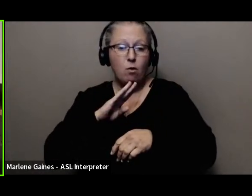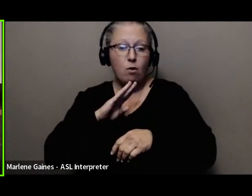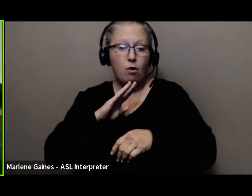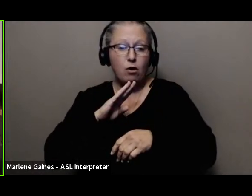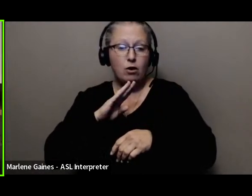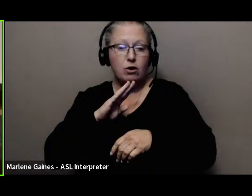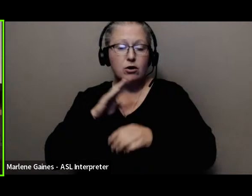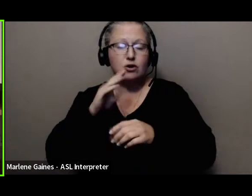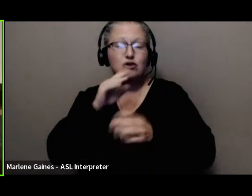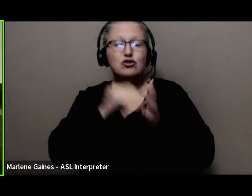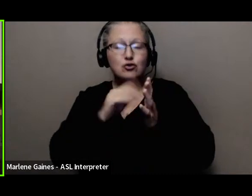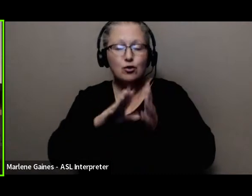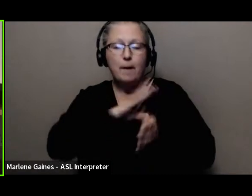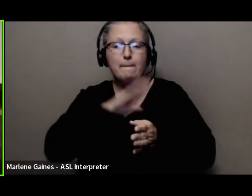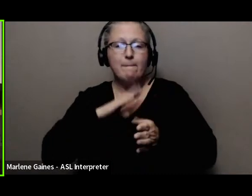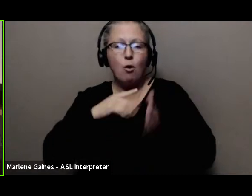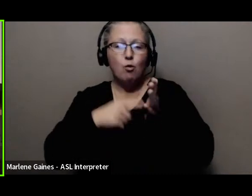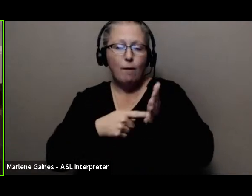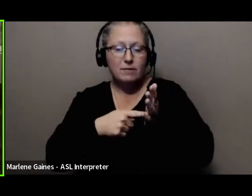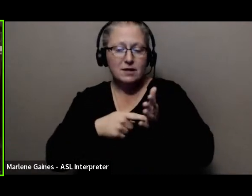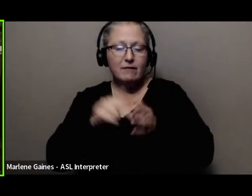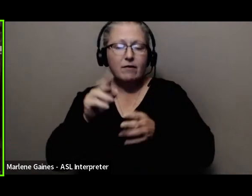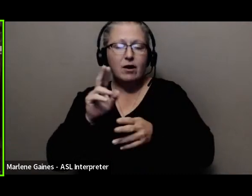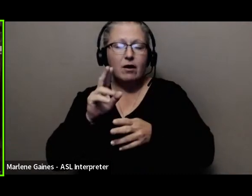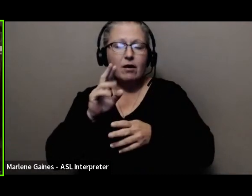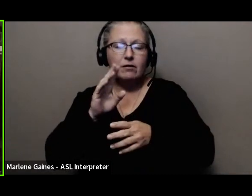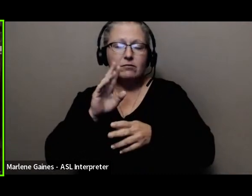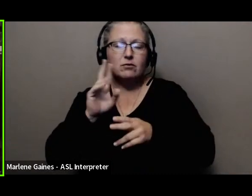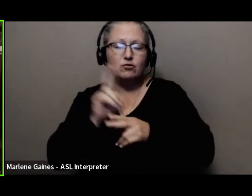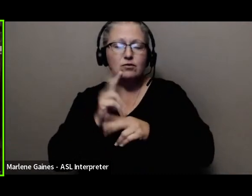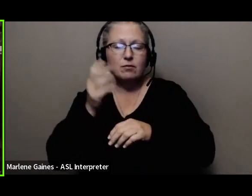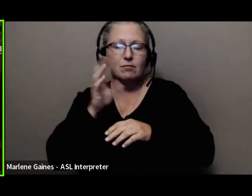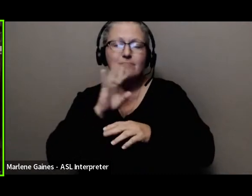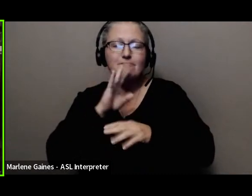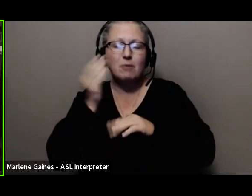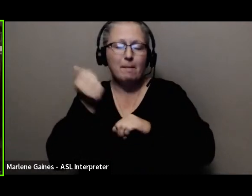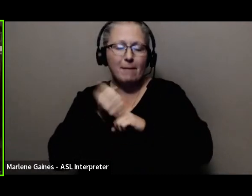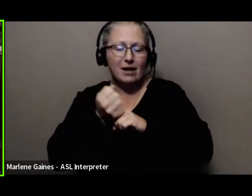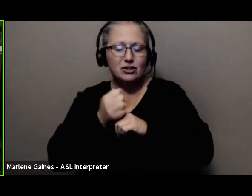board reps help us with the pledge? Thank you.